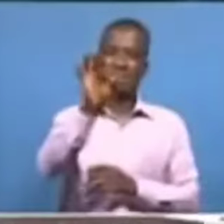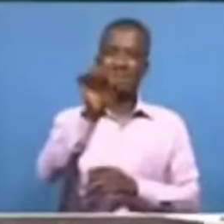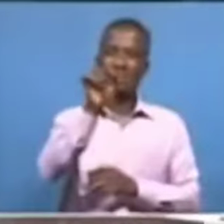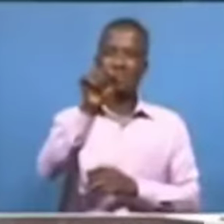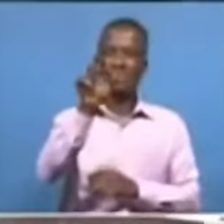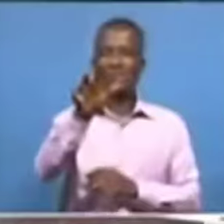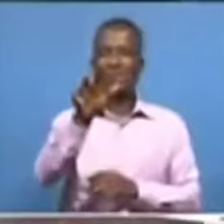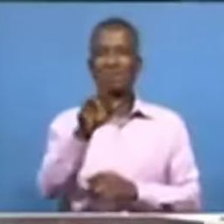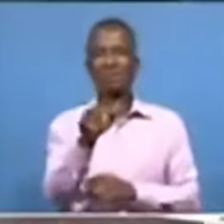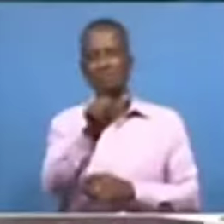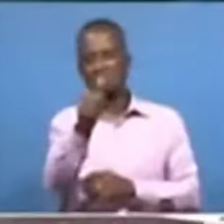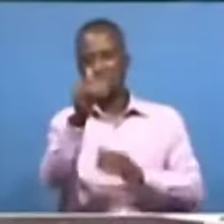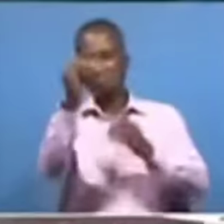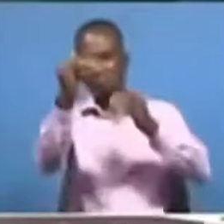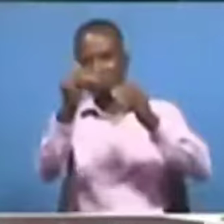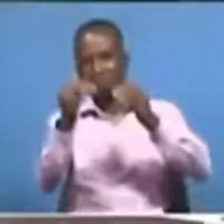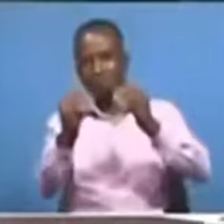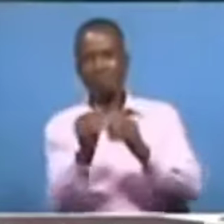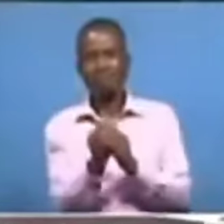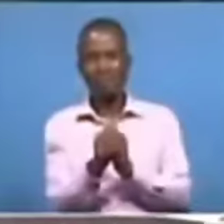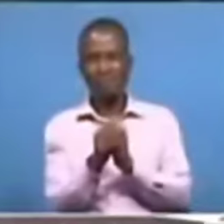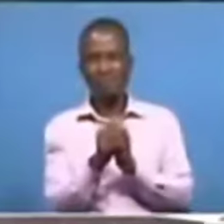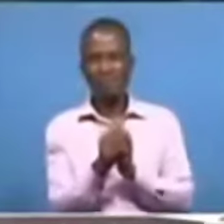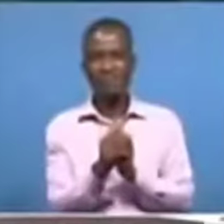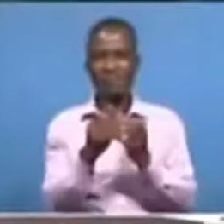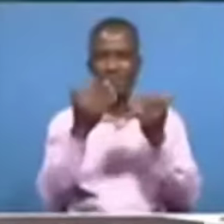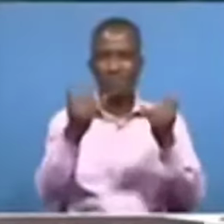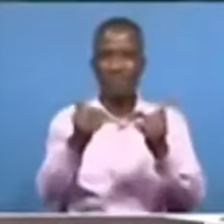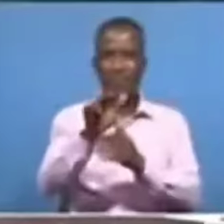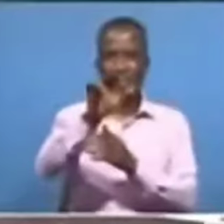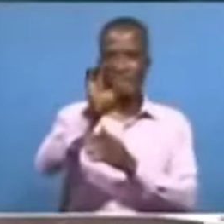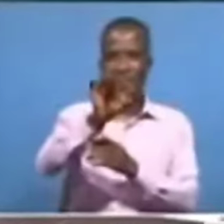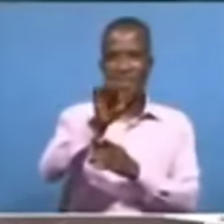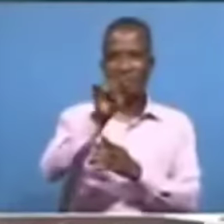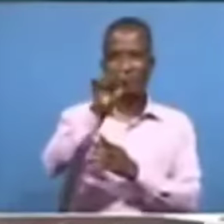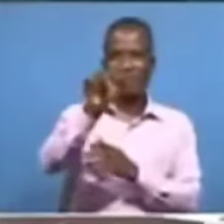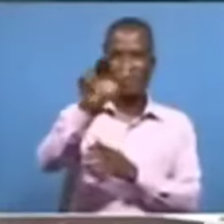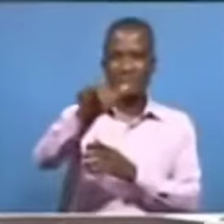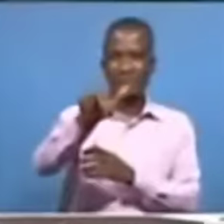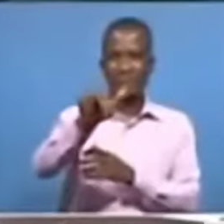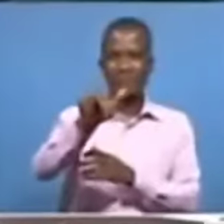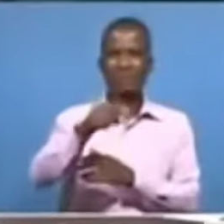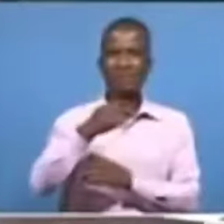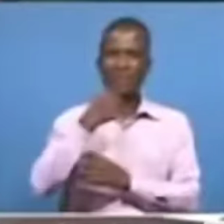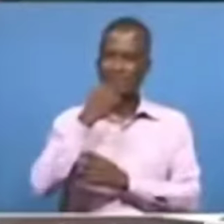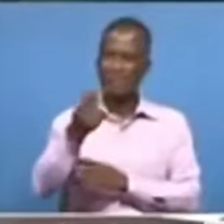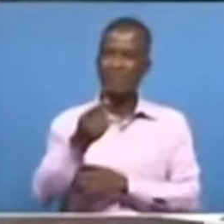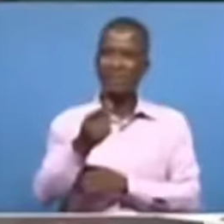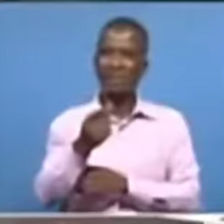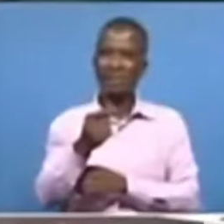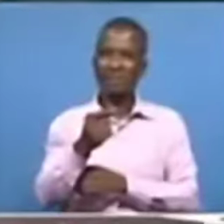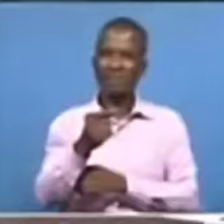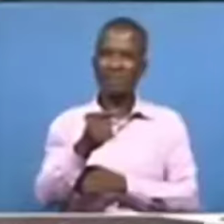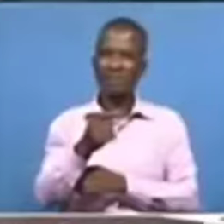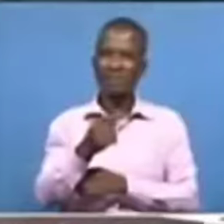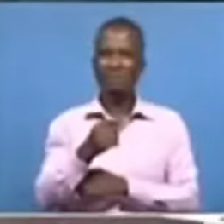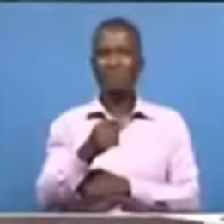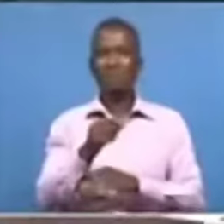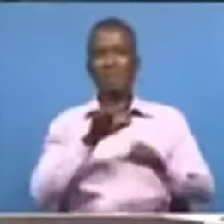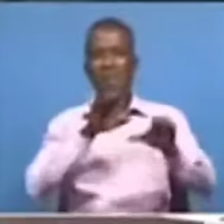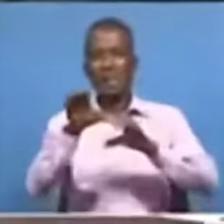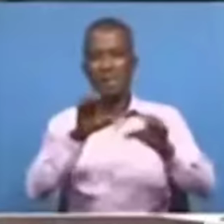Article 296 of the 1992 Constitution, and Article 19.13, has to do with an adjudicating body